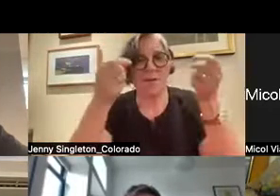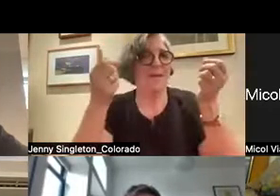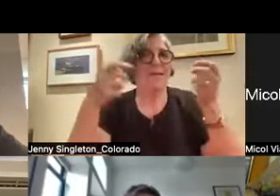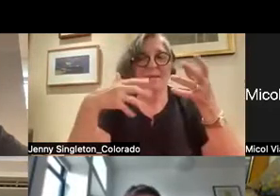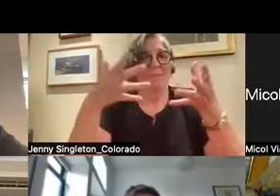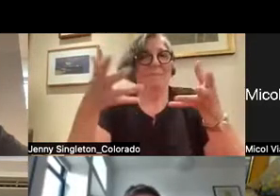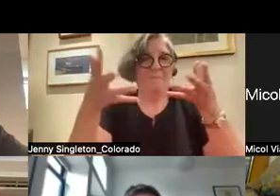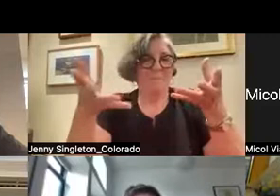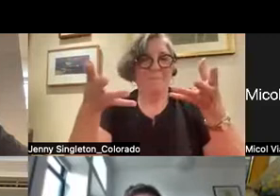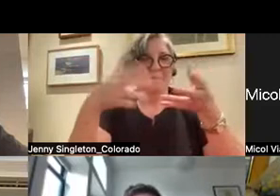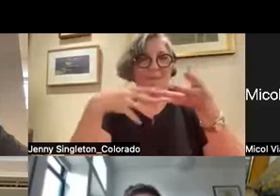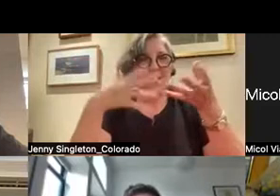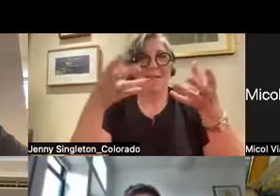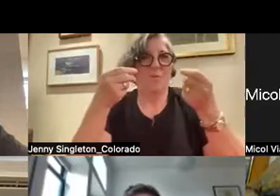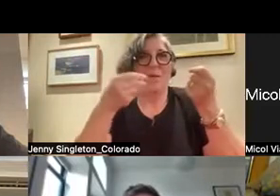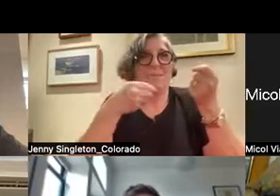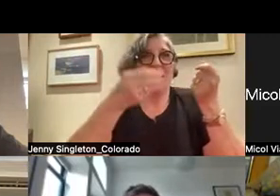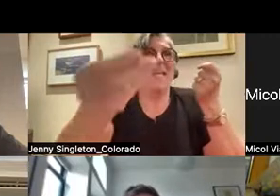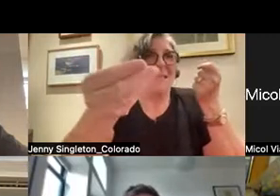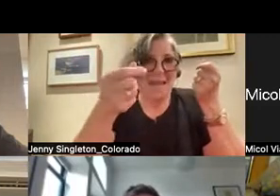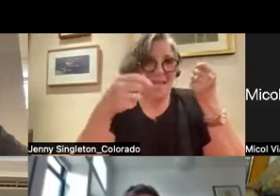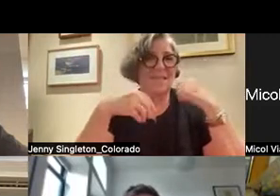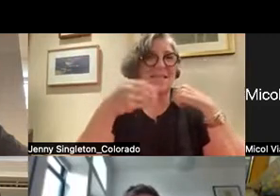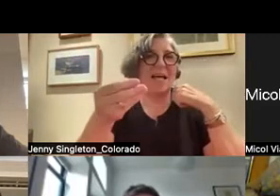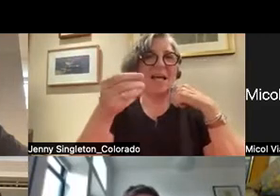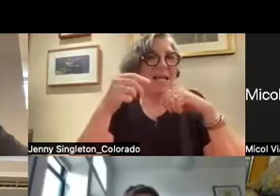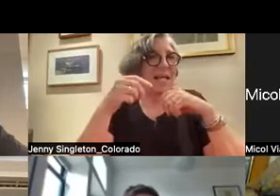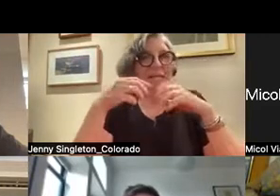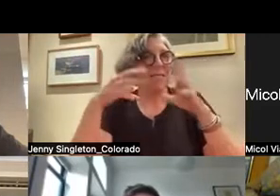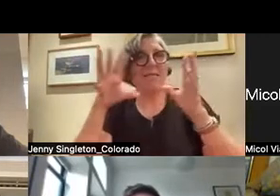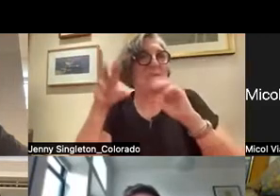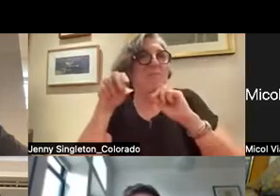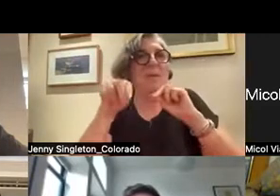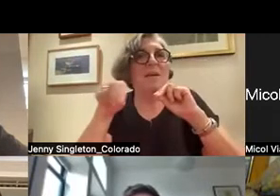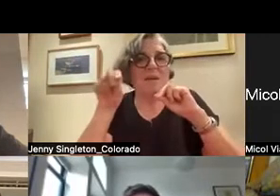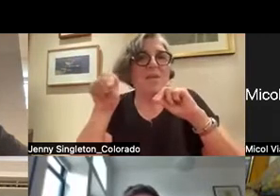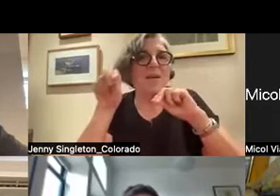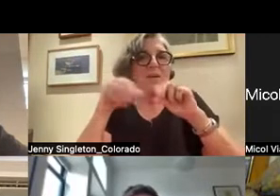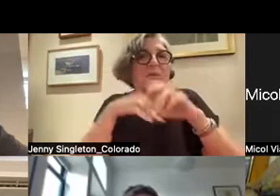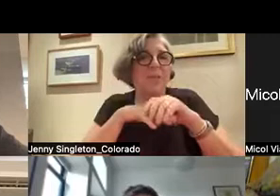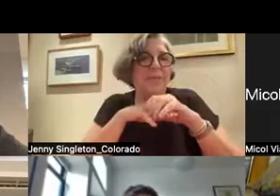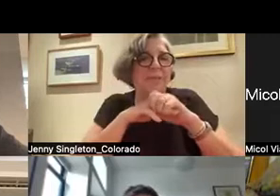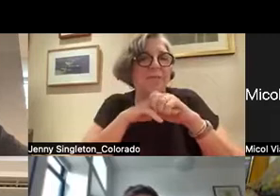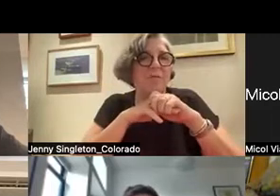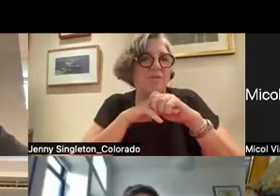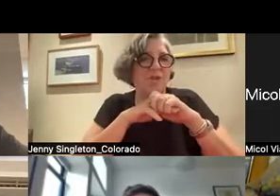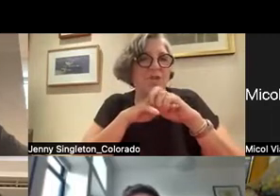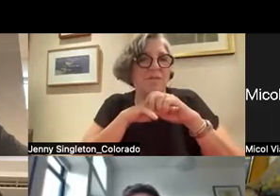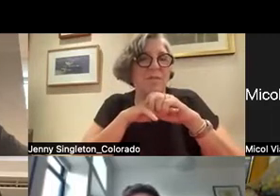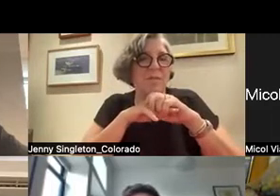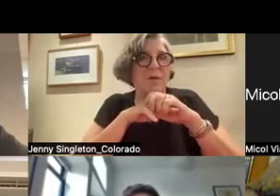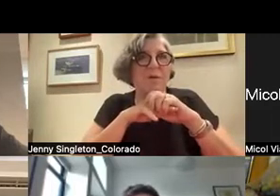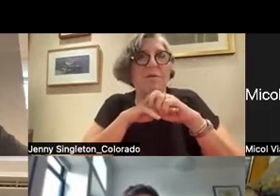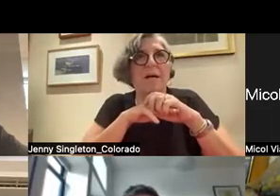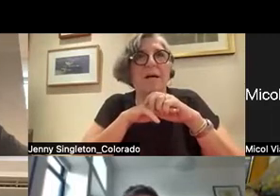so that it would be inviting that in this sign. It doesn't seem to be there in the very early